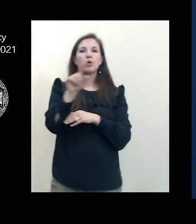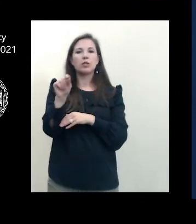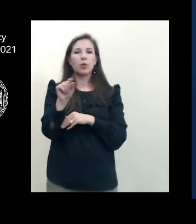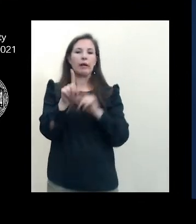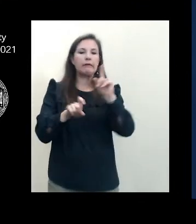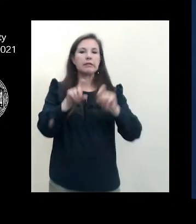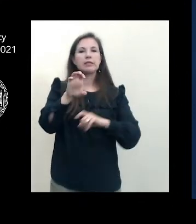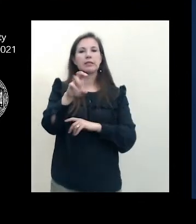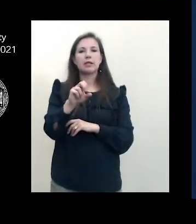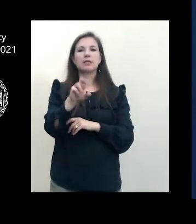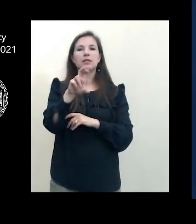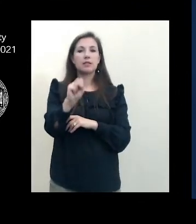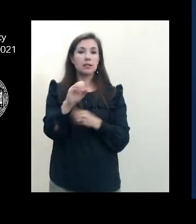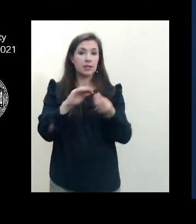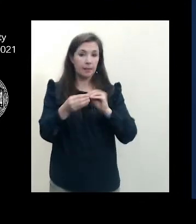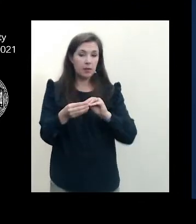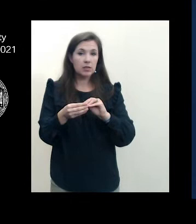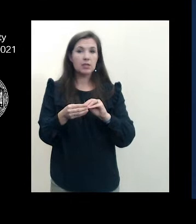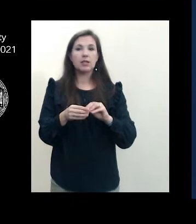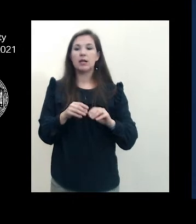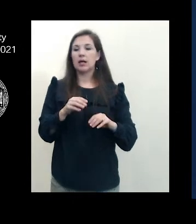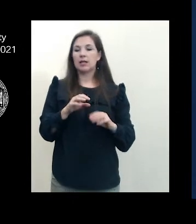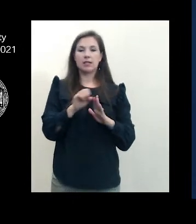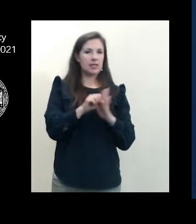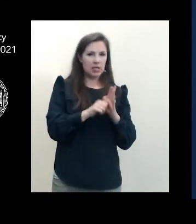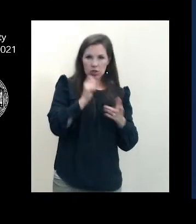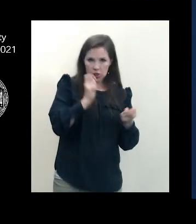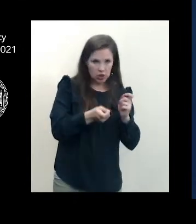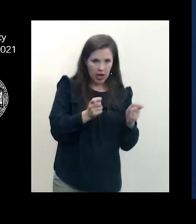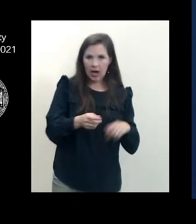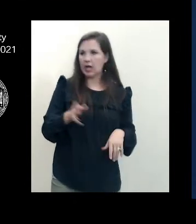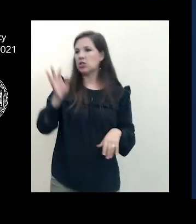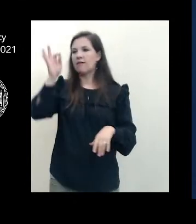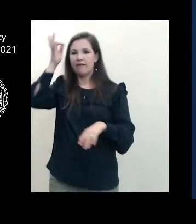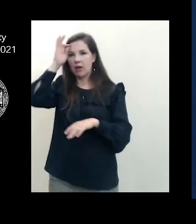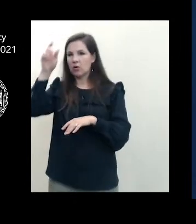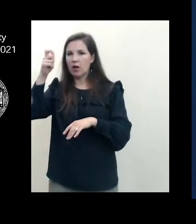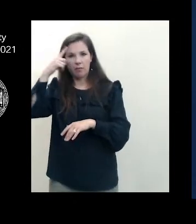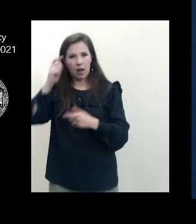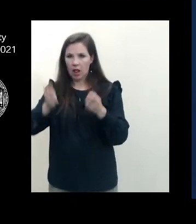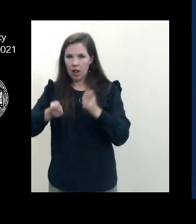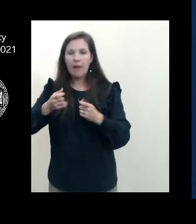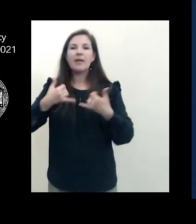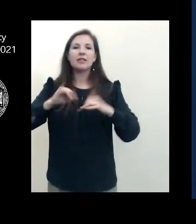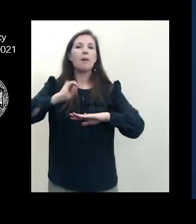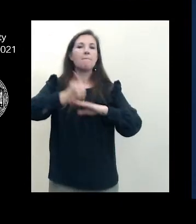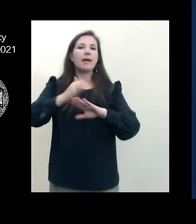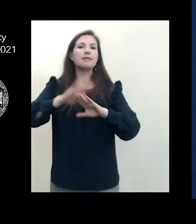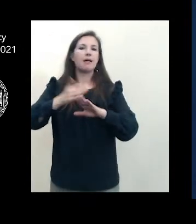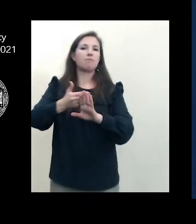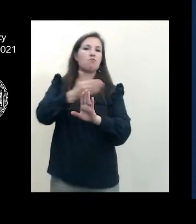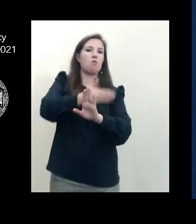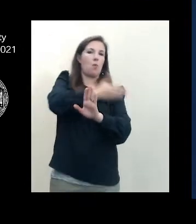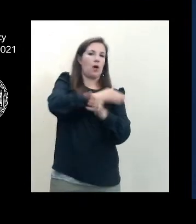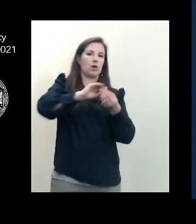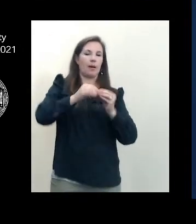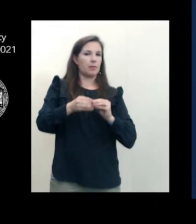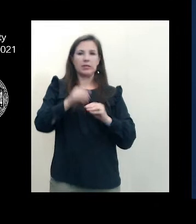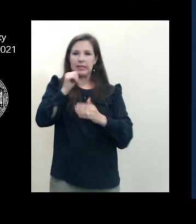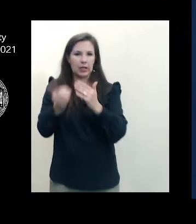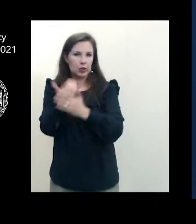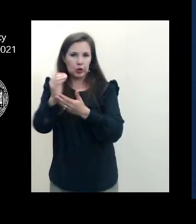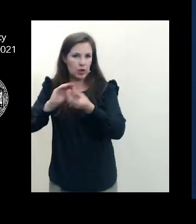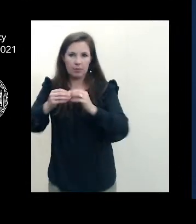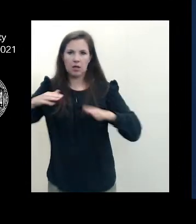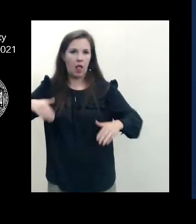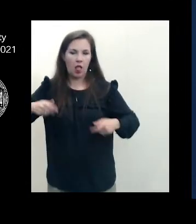are. The state hasn't changed it. The federal government hasn't changed it. When they're doing analysis state by state, they're still basing it off of the prior numbers. They're not basing it off the